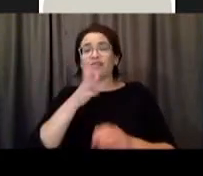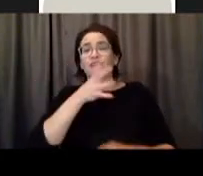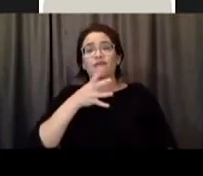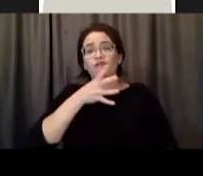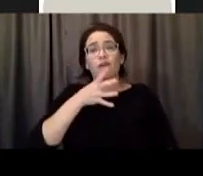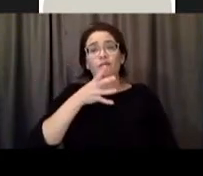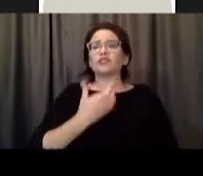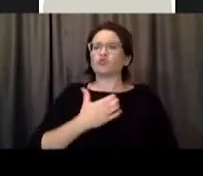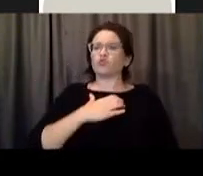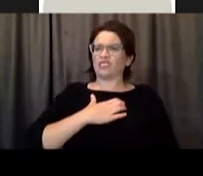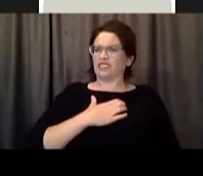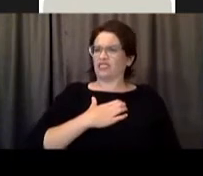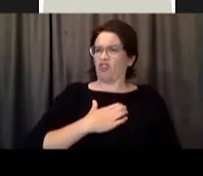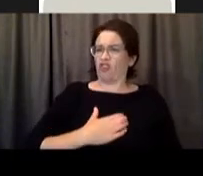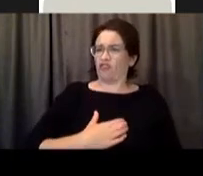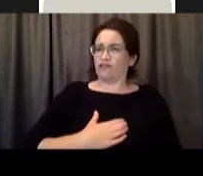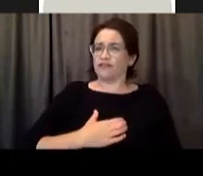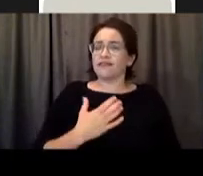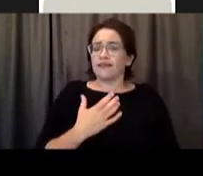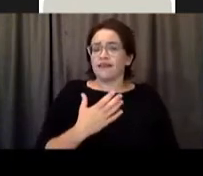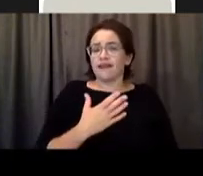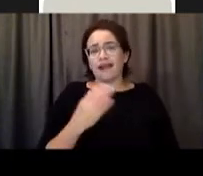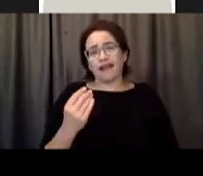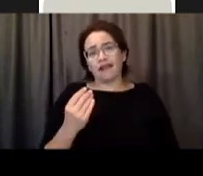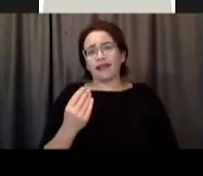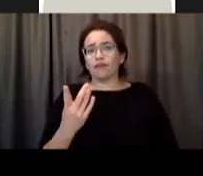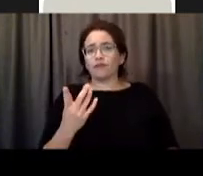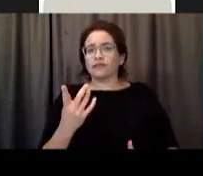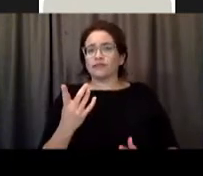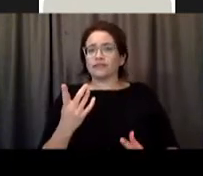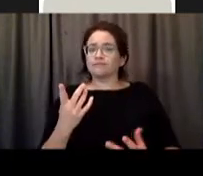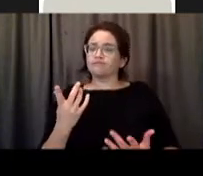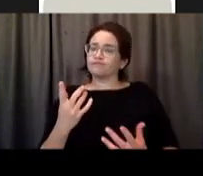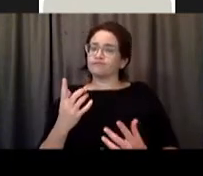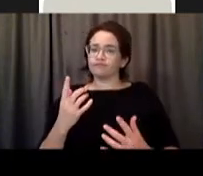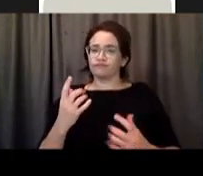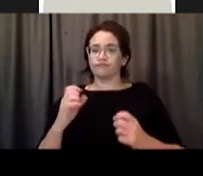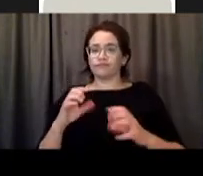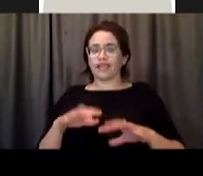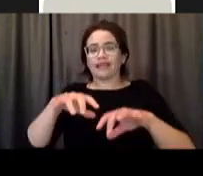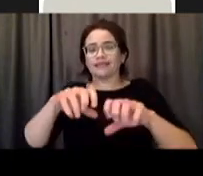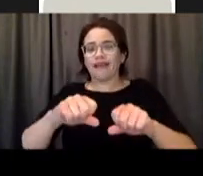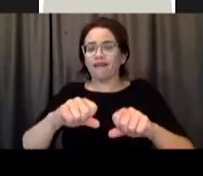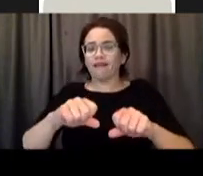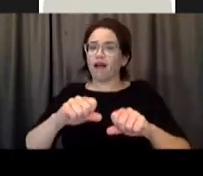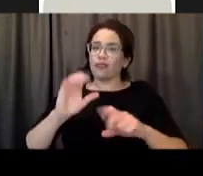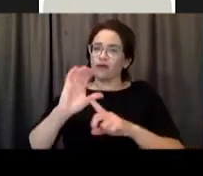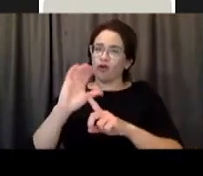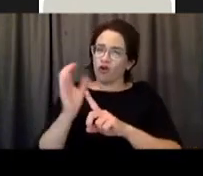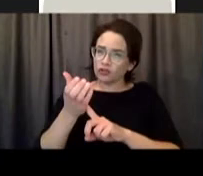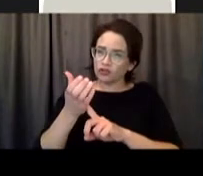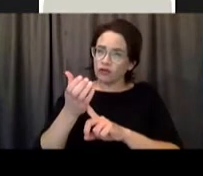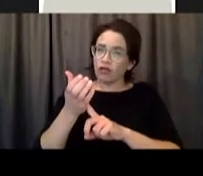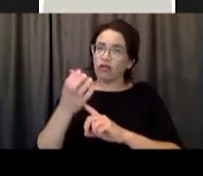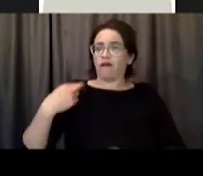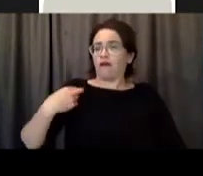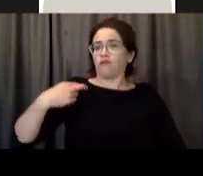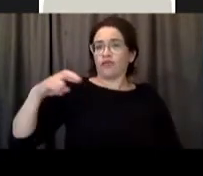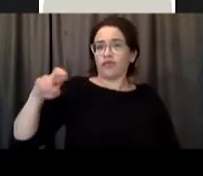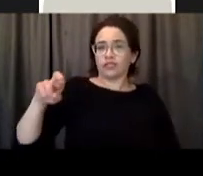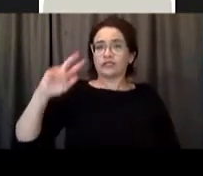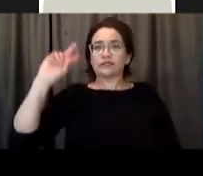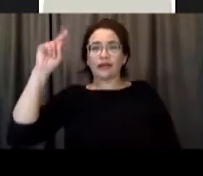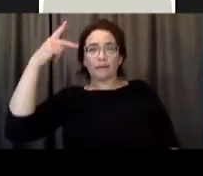on the Ukrainian nation which included at this time also an attack on the cultural, religious, and political